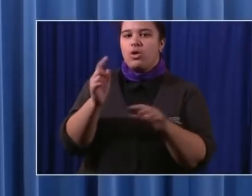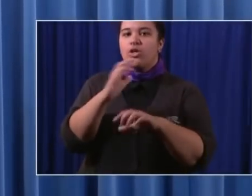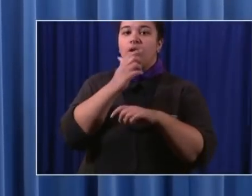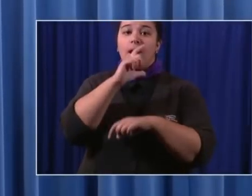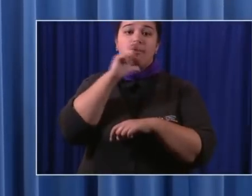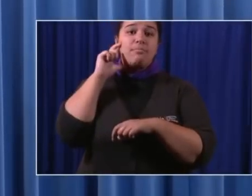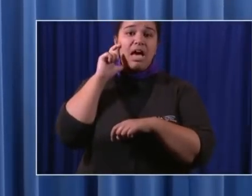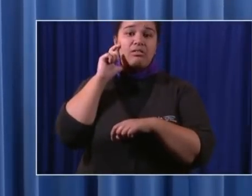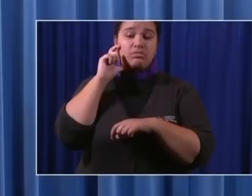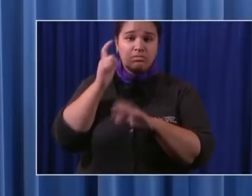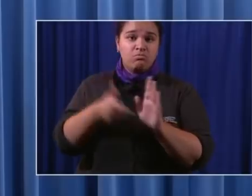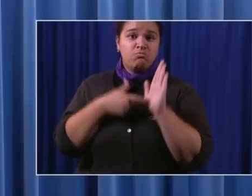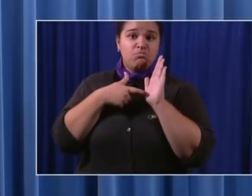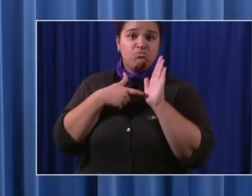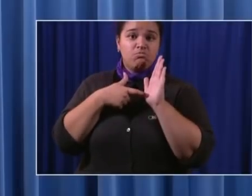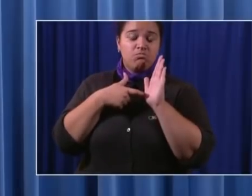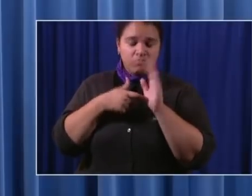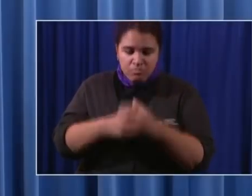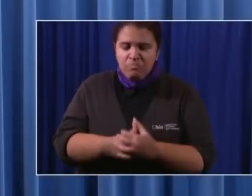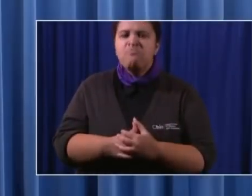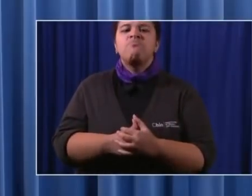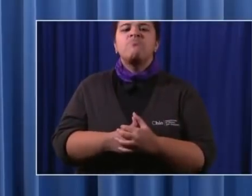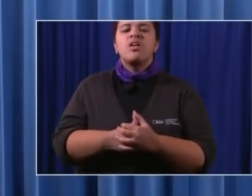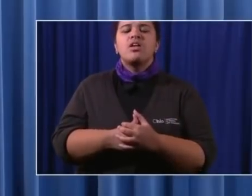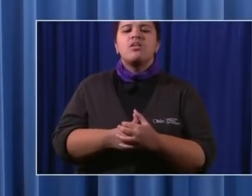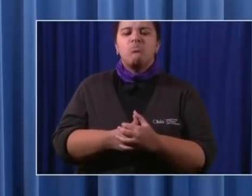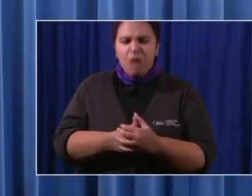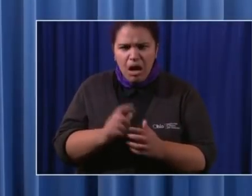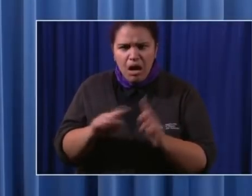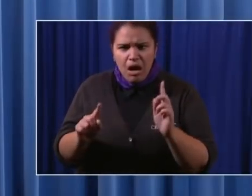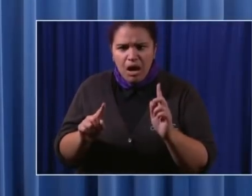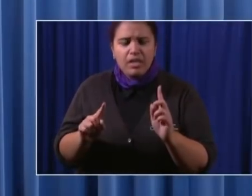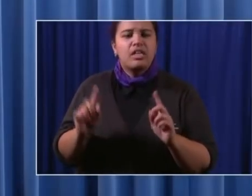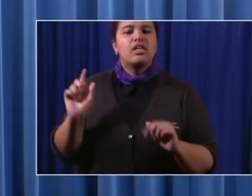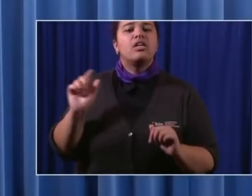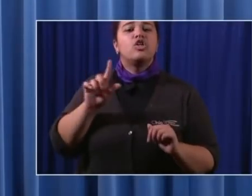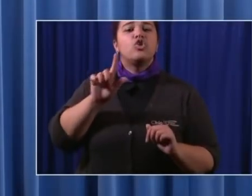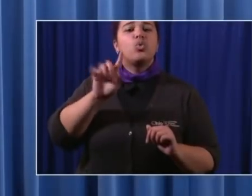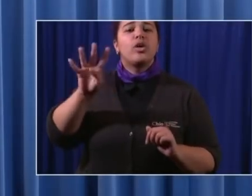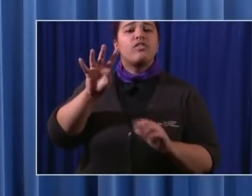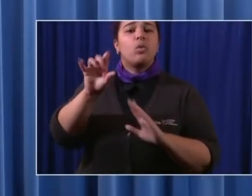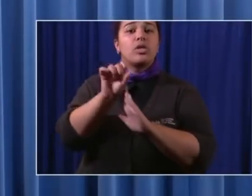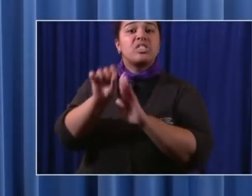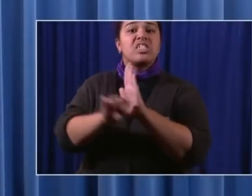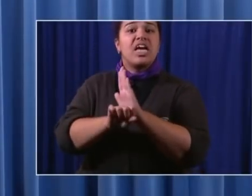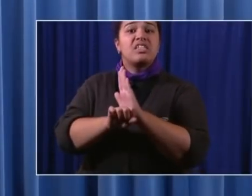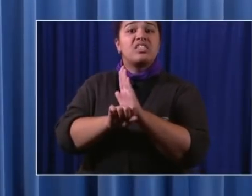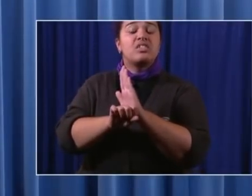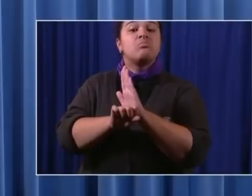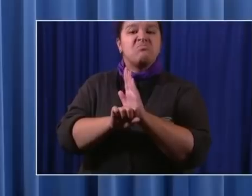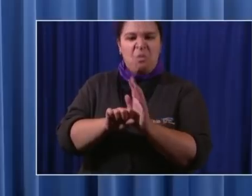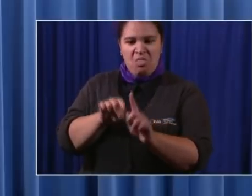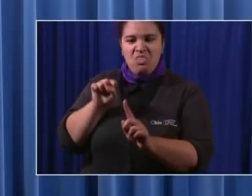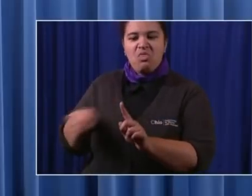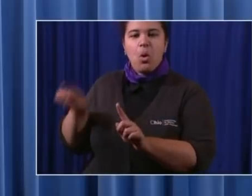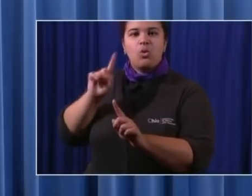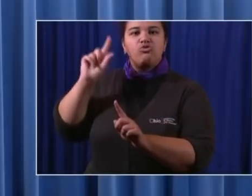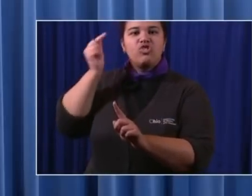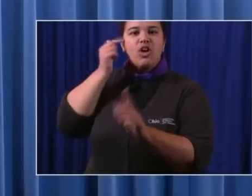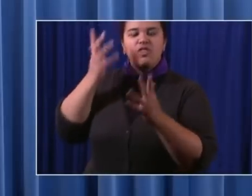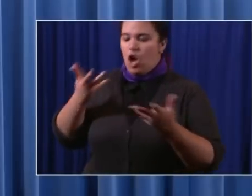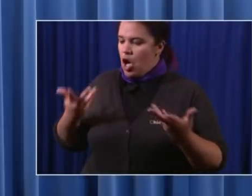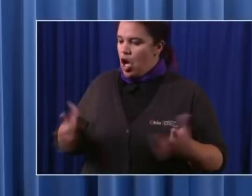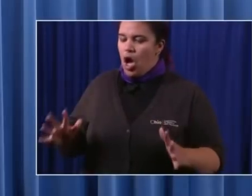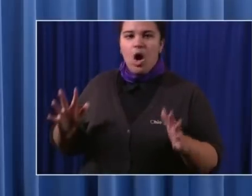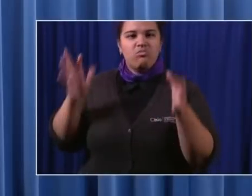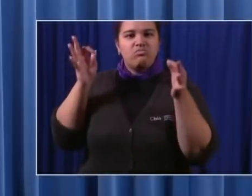mask order. Governors and health authorities in 24 states now have issued mandatory mask orders,